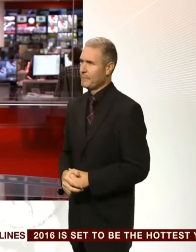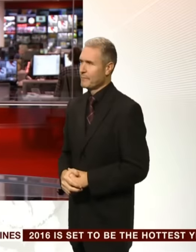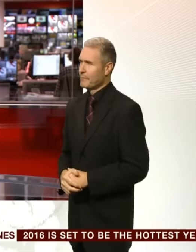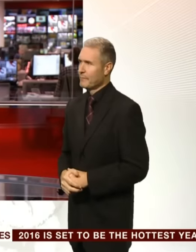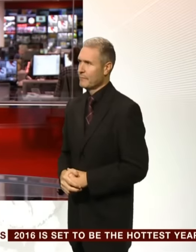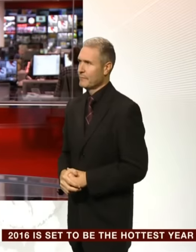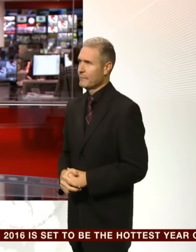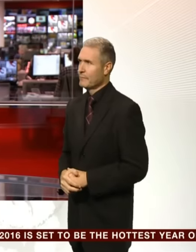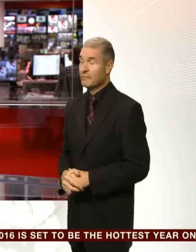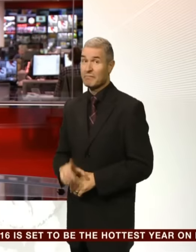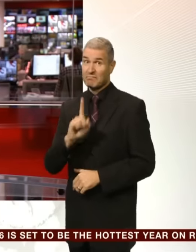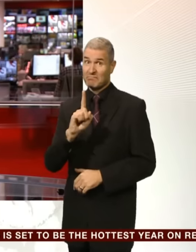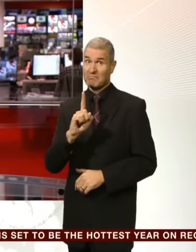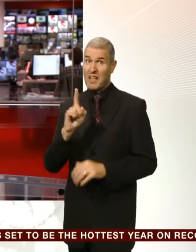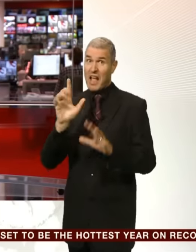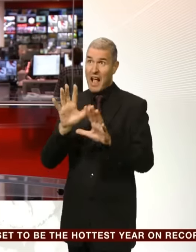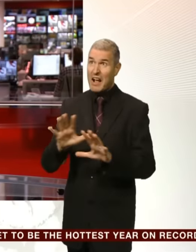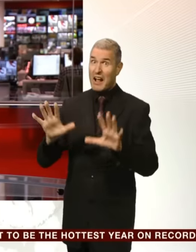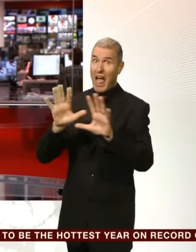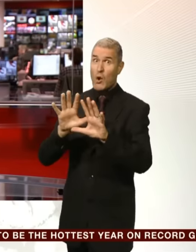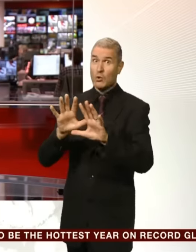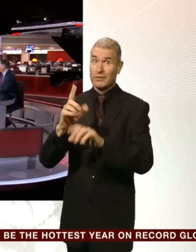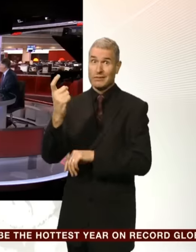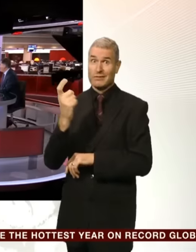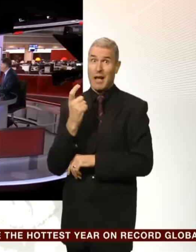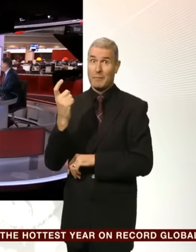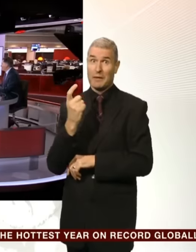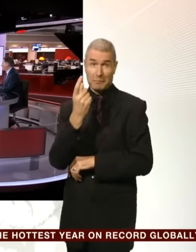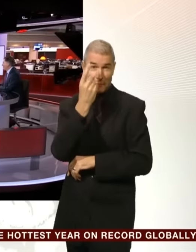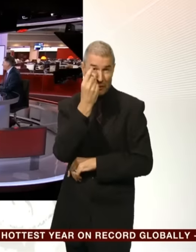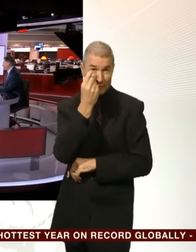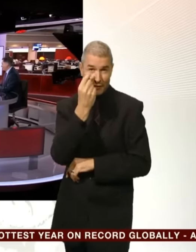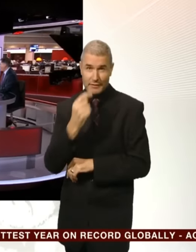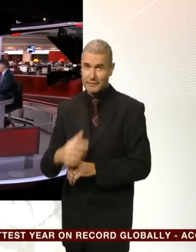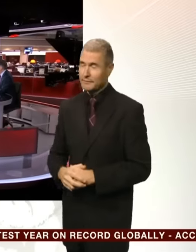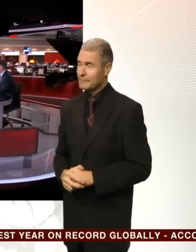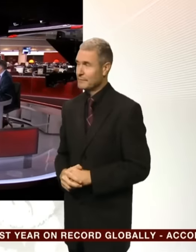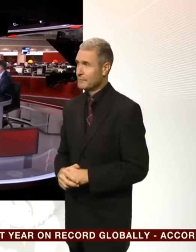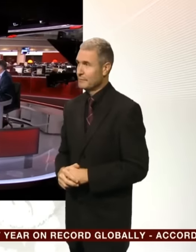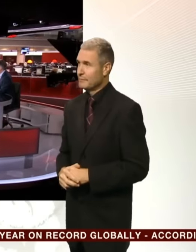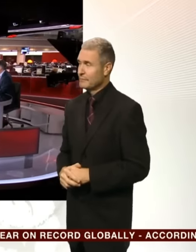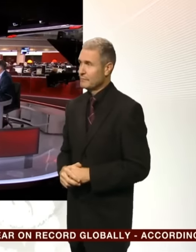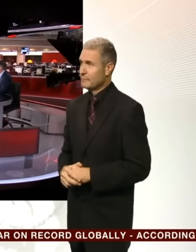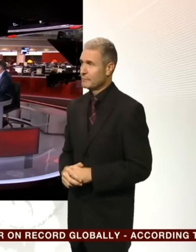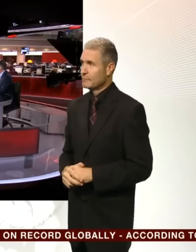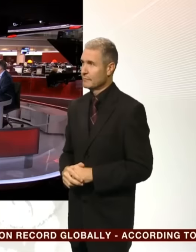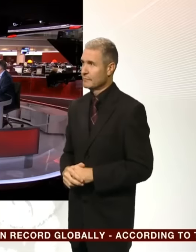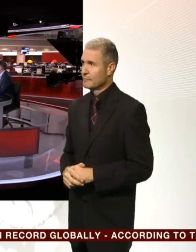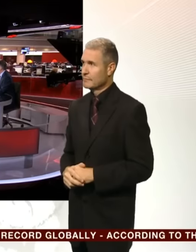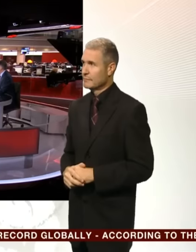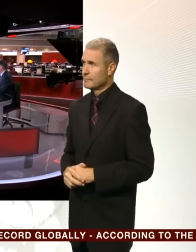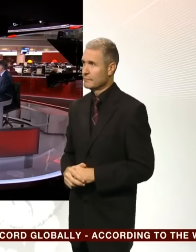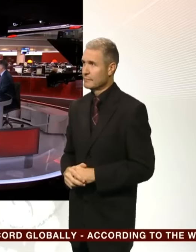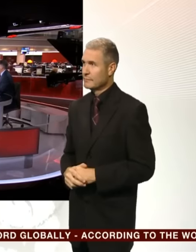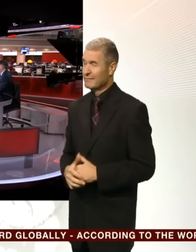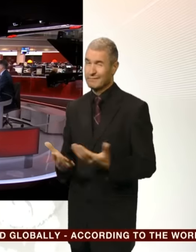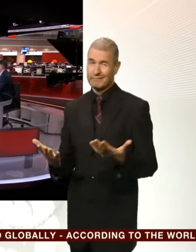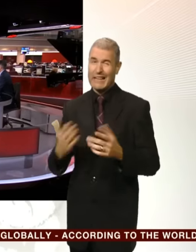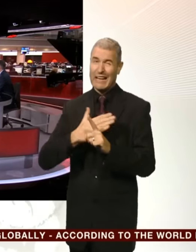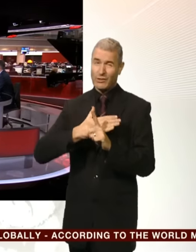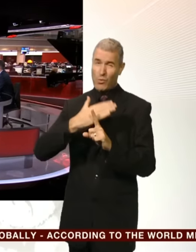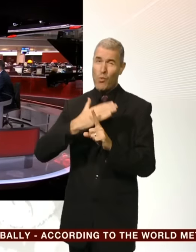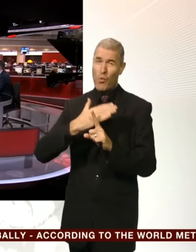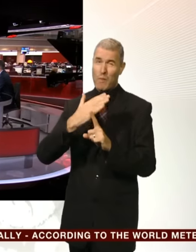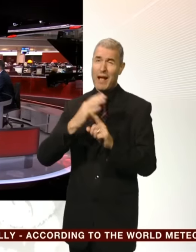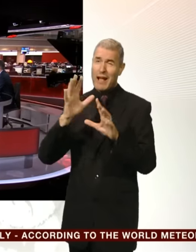2034. We may have some rather bad news for you. Well, the staff has, at least, because where have you got to go for a good chance to see this thing? Very mild. We've got a lot of